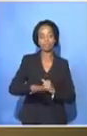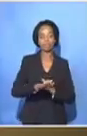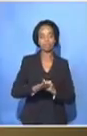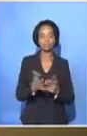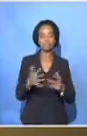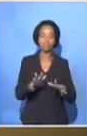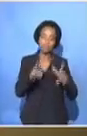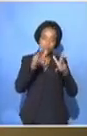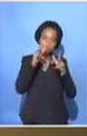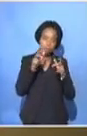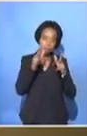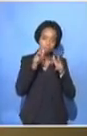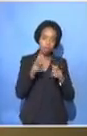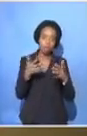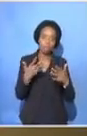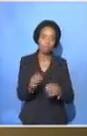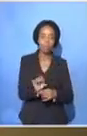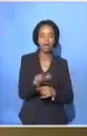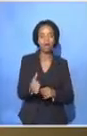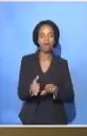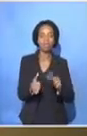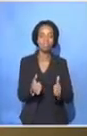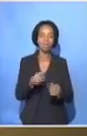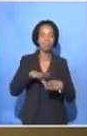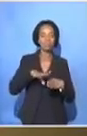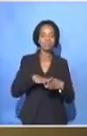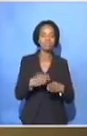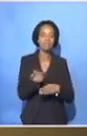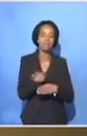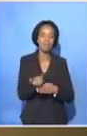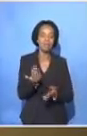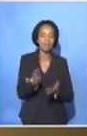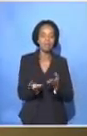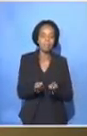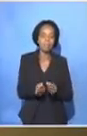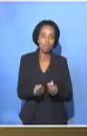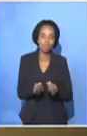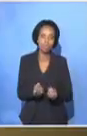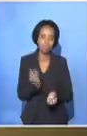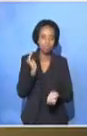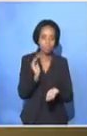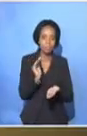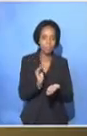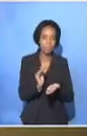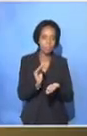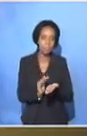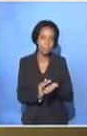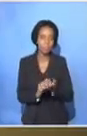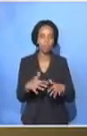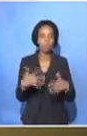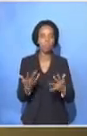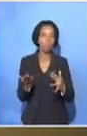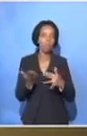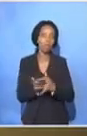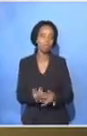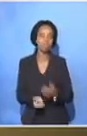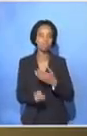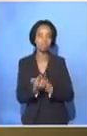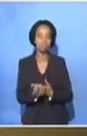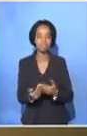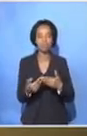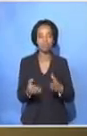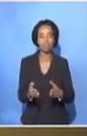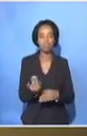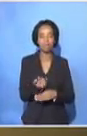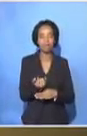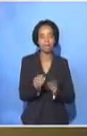other reasons, shortage of voting materials, and in some isolated cases, protests, for example,